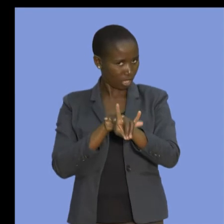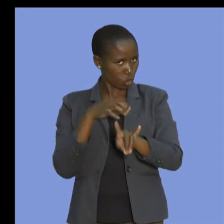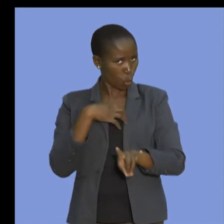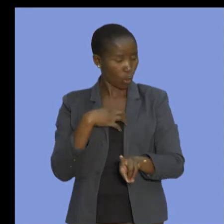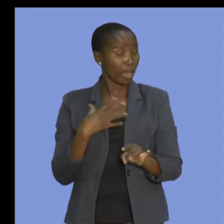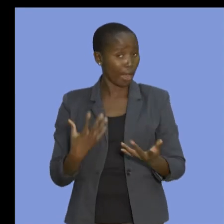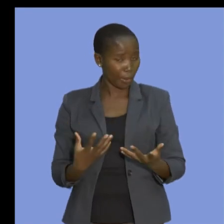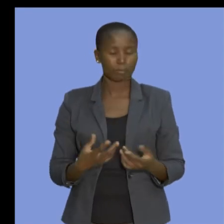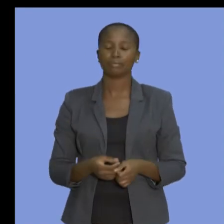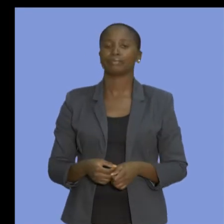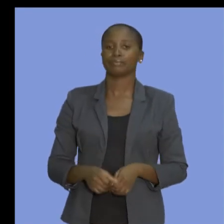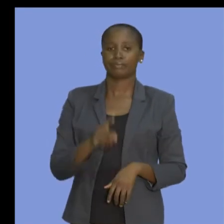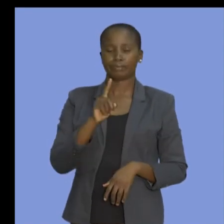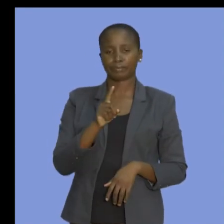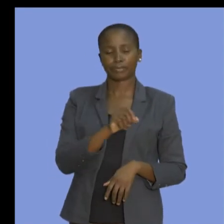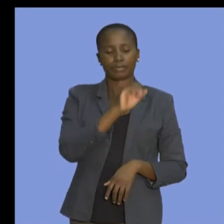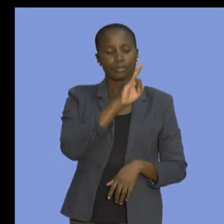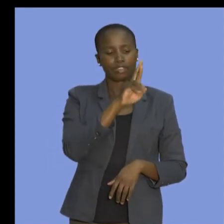Each category is given